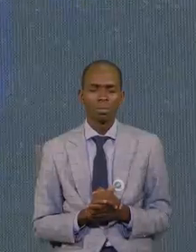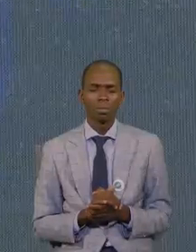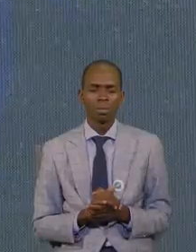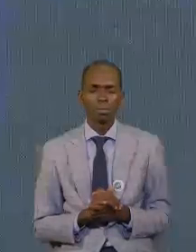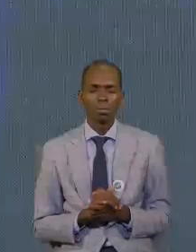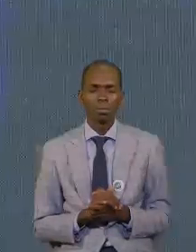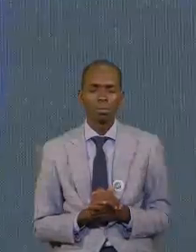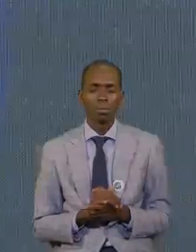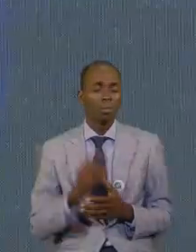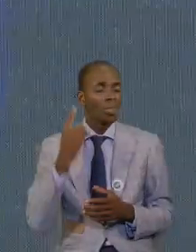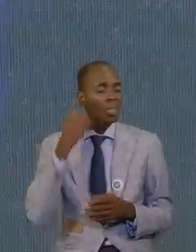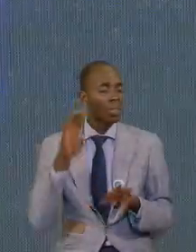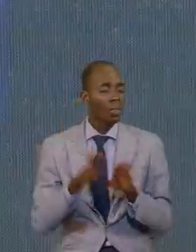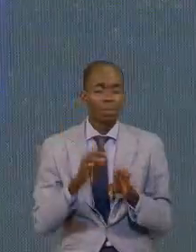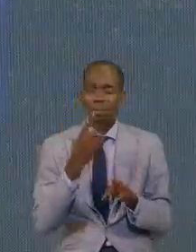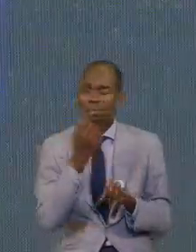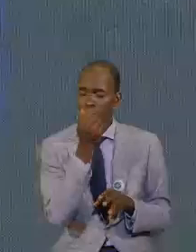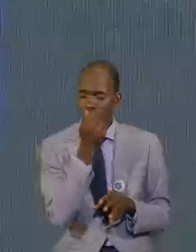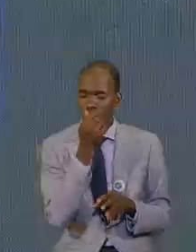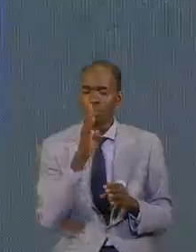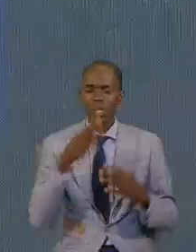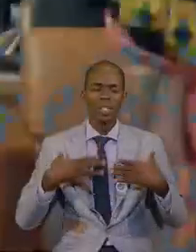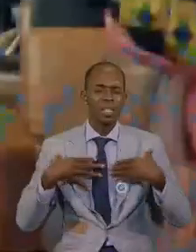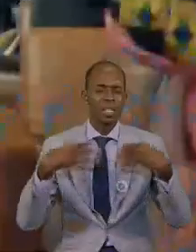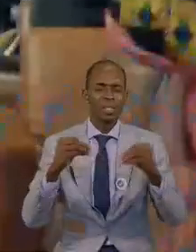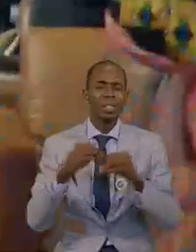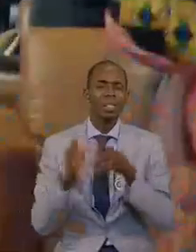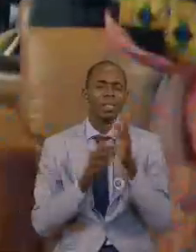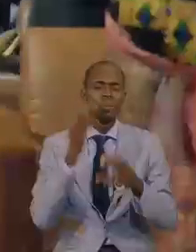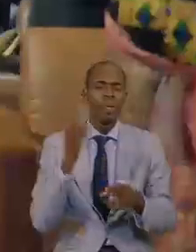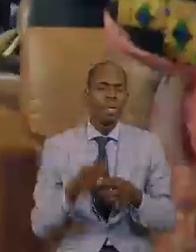Deaf and dumb, be healed in Jesus' name.